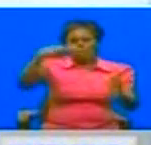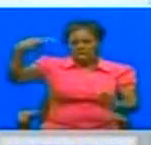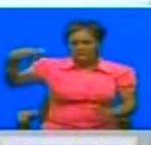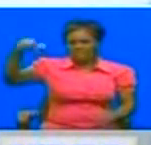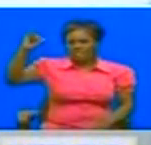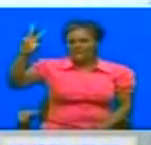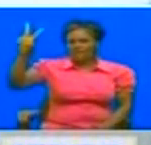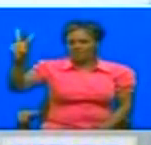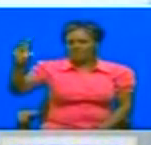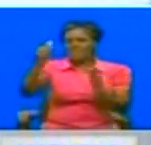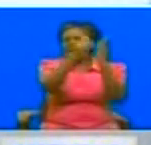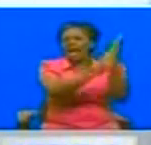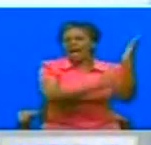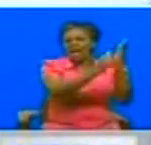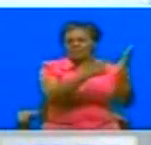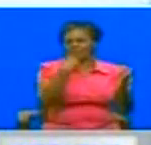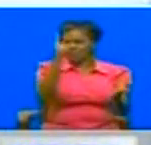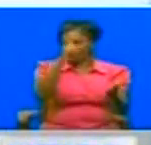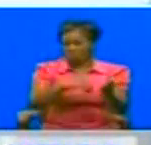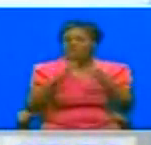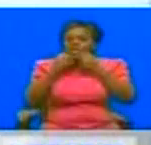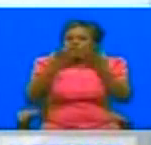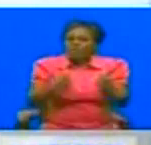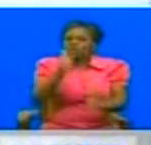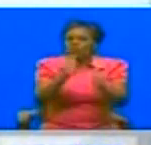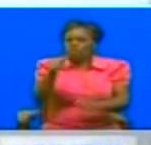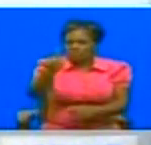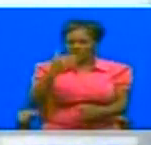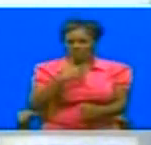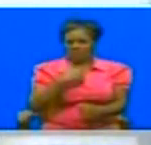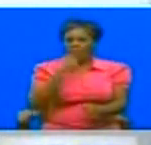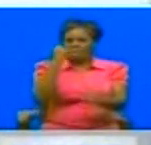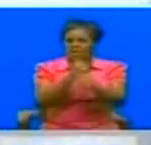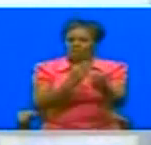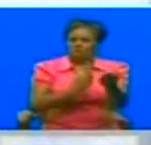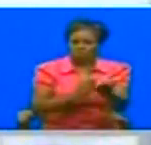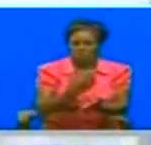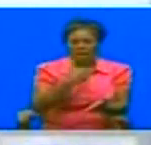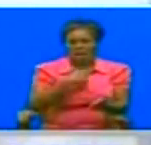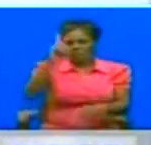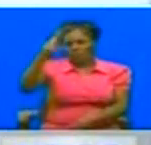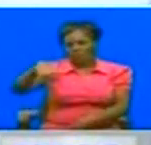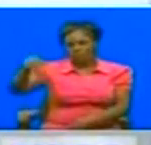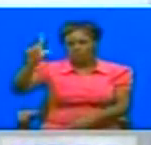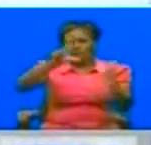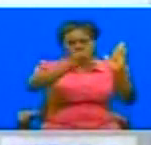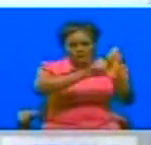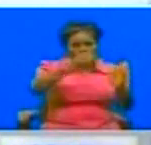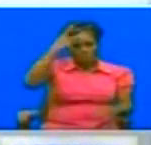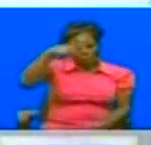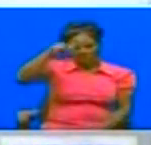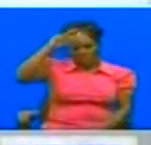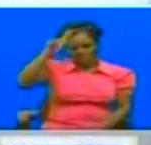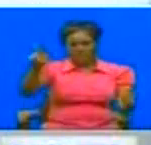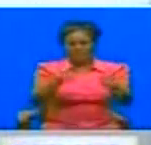Act say, what rights do you have, what kind of information do you have. We need to ensure that we have got the right laws and policy, and gladly for HIV,